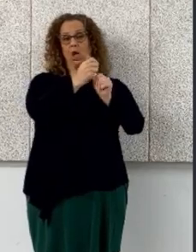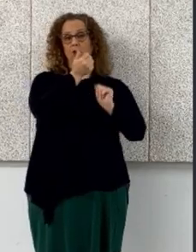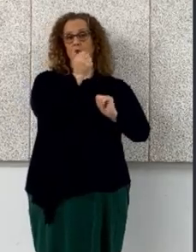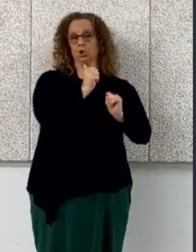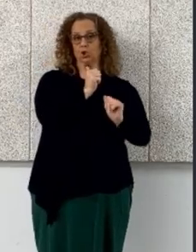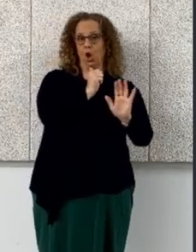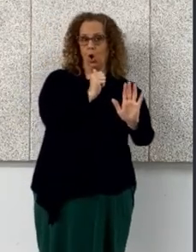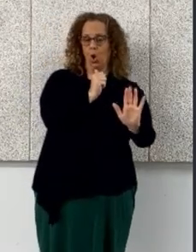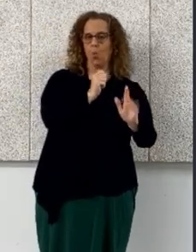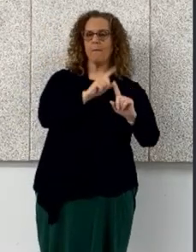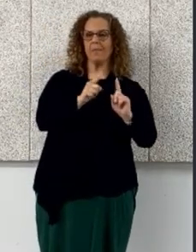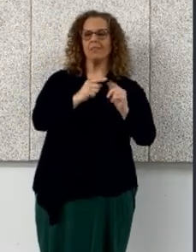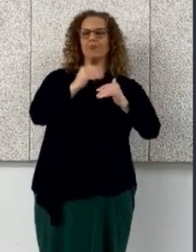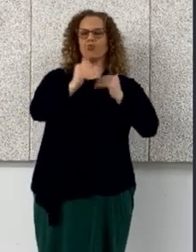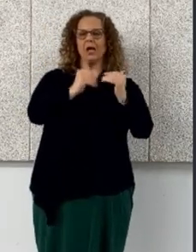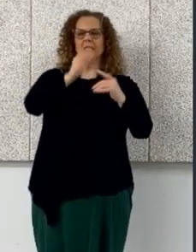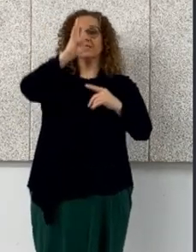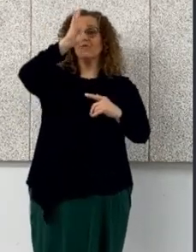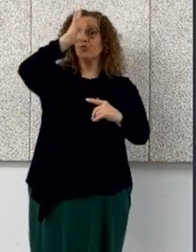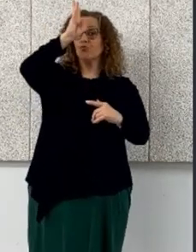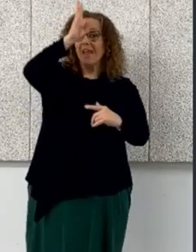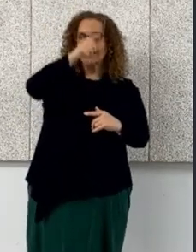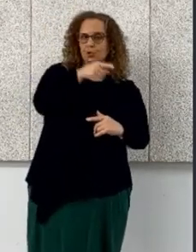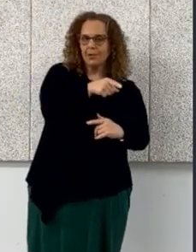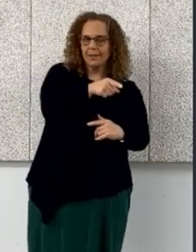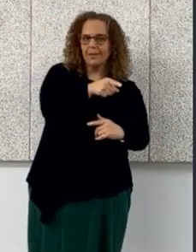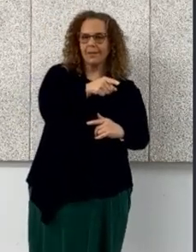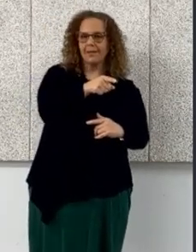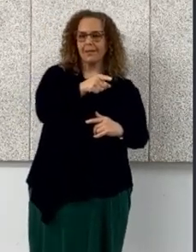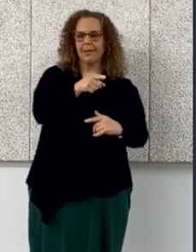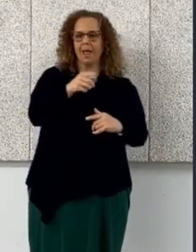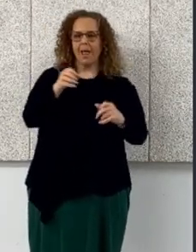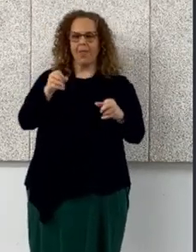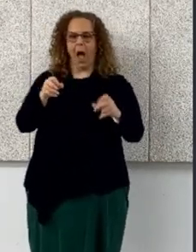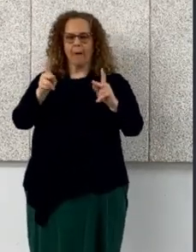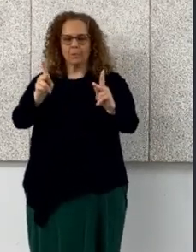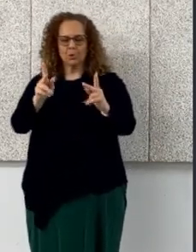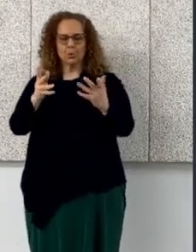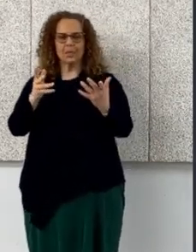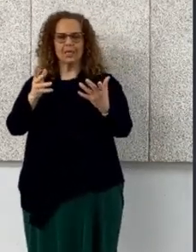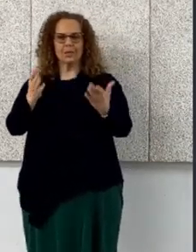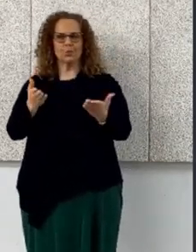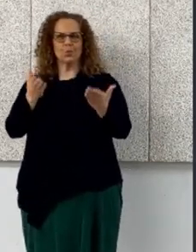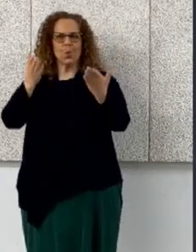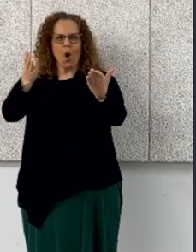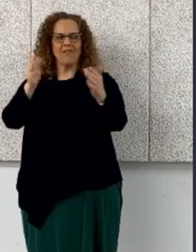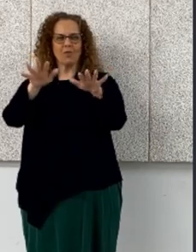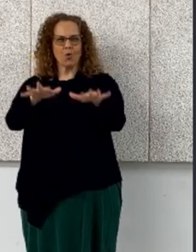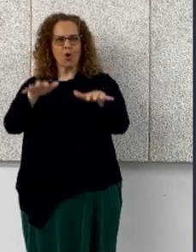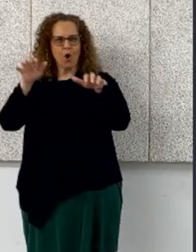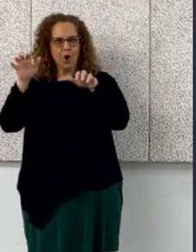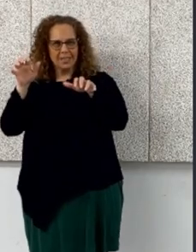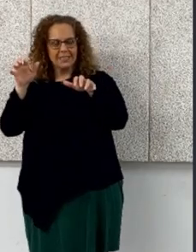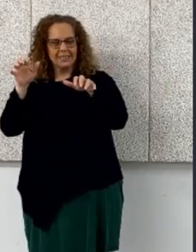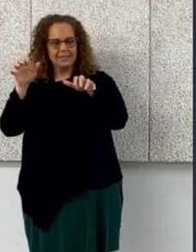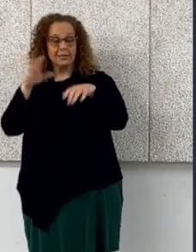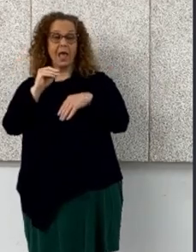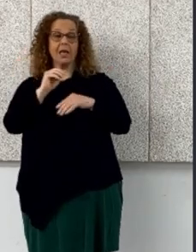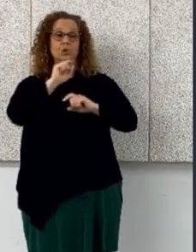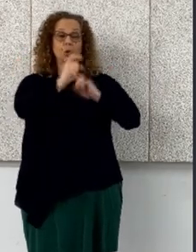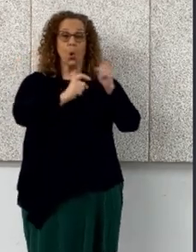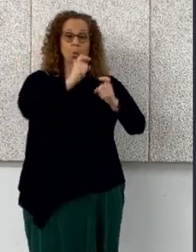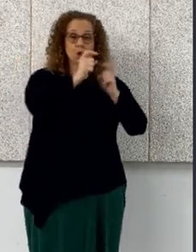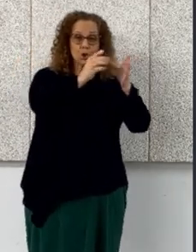the process of creating something and the opportunity to offer audiences and donors